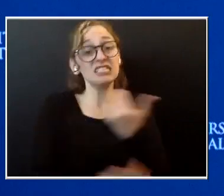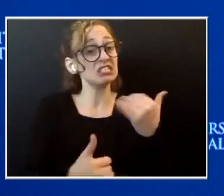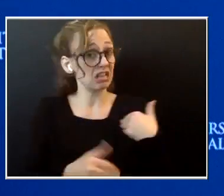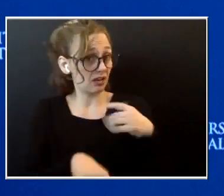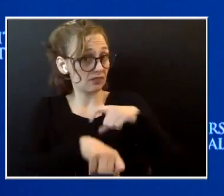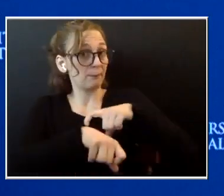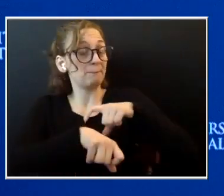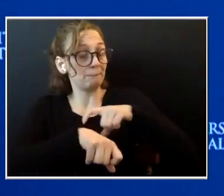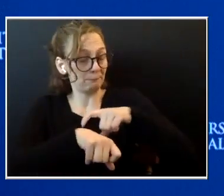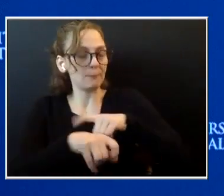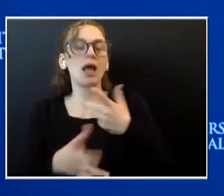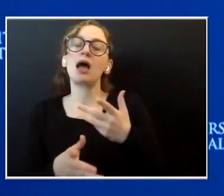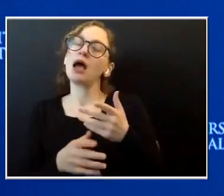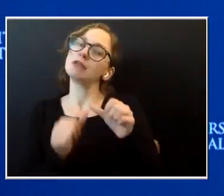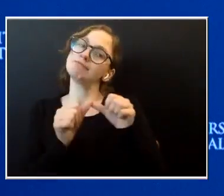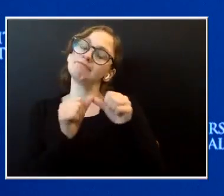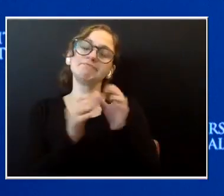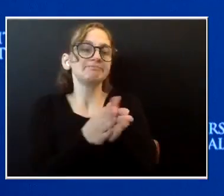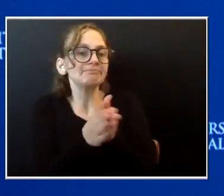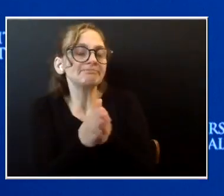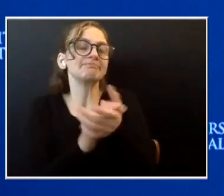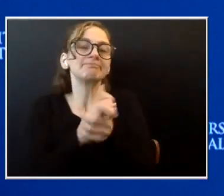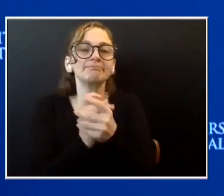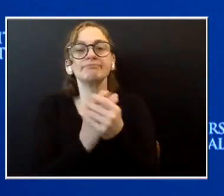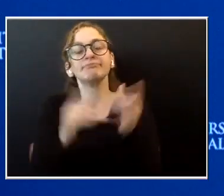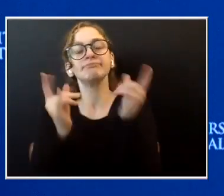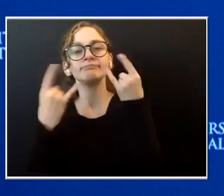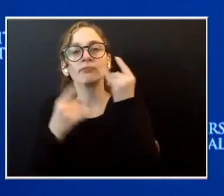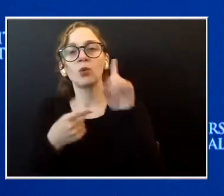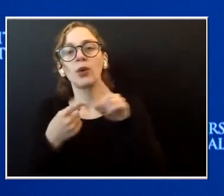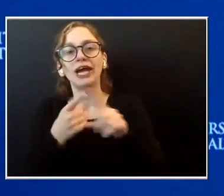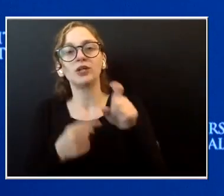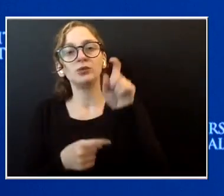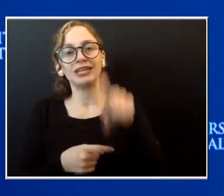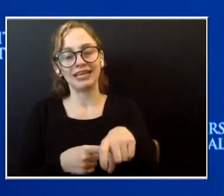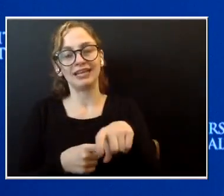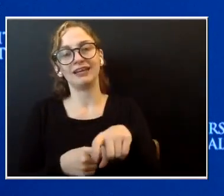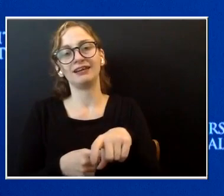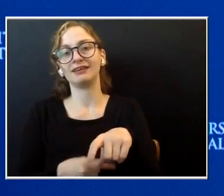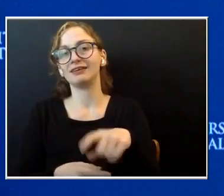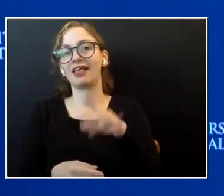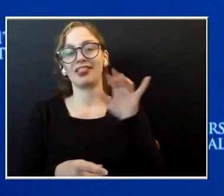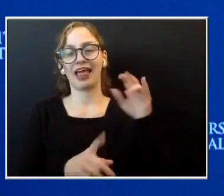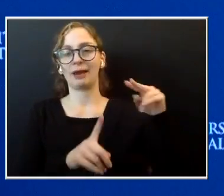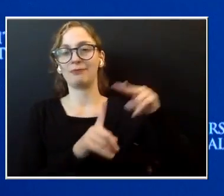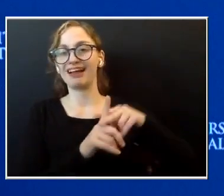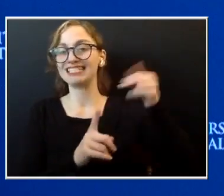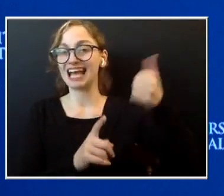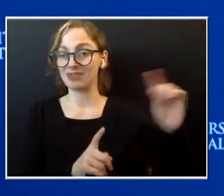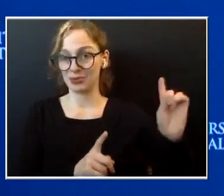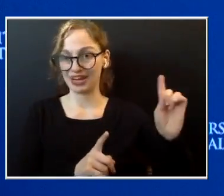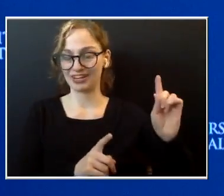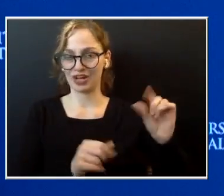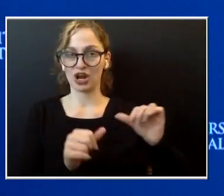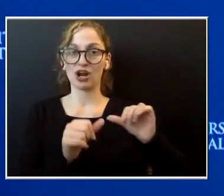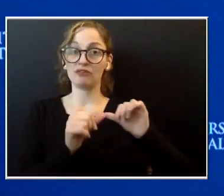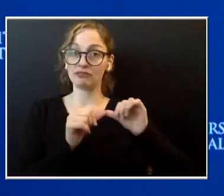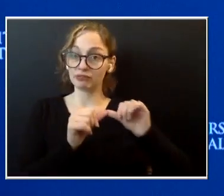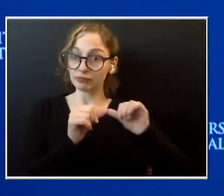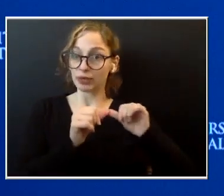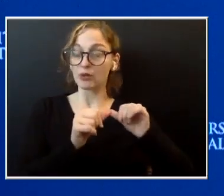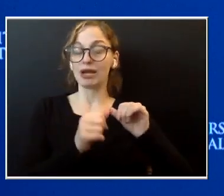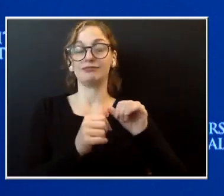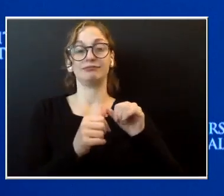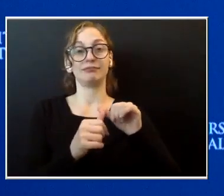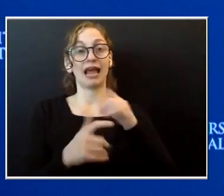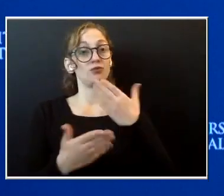practice those pillars of public health wherever you go. Frequent, adequate hand hygiene. Don't touch your hands to your